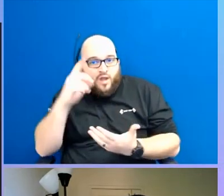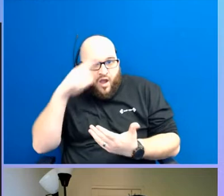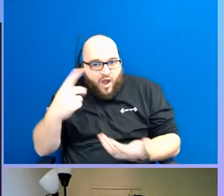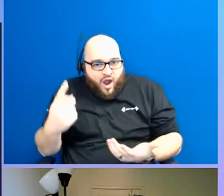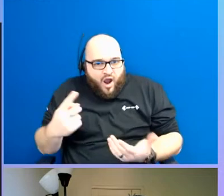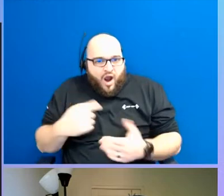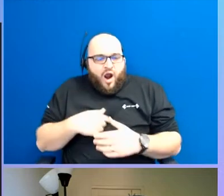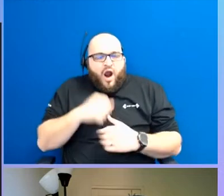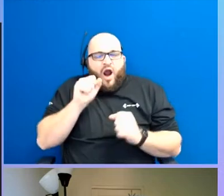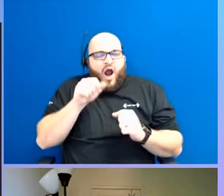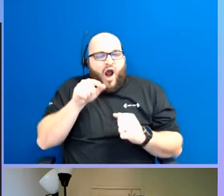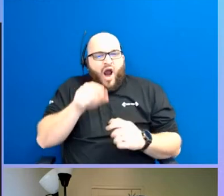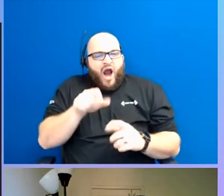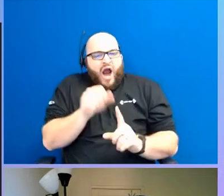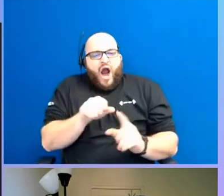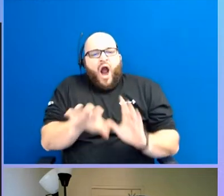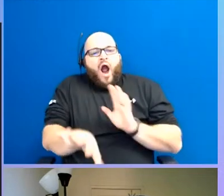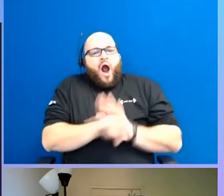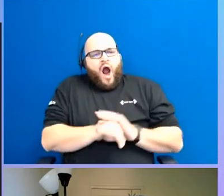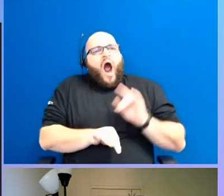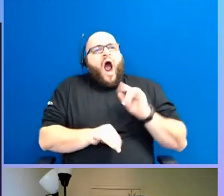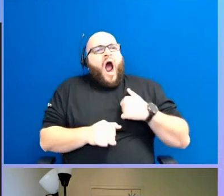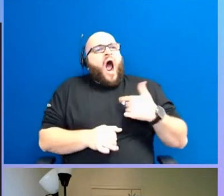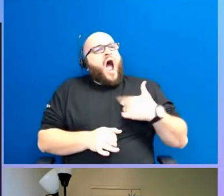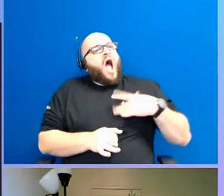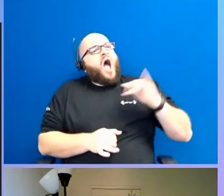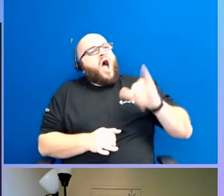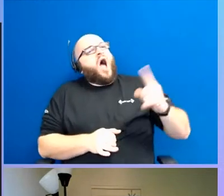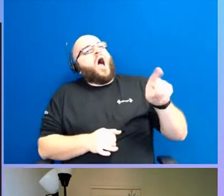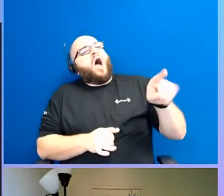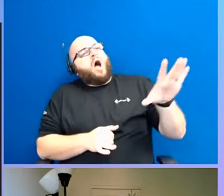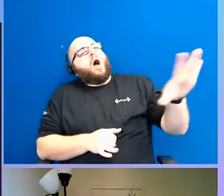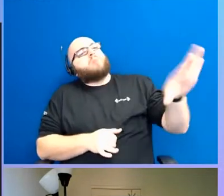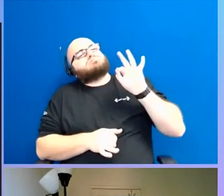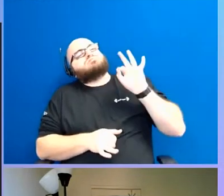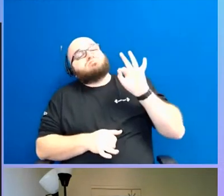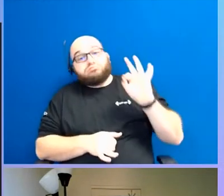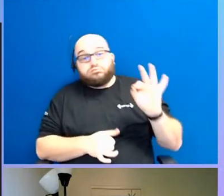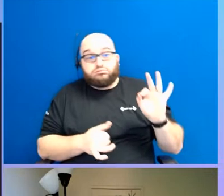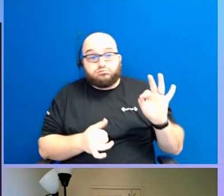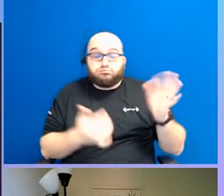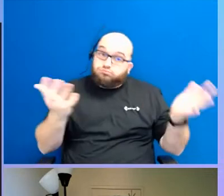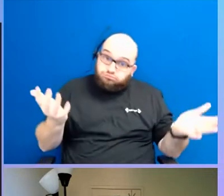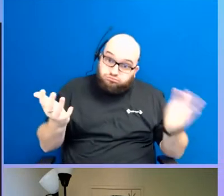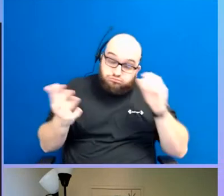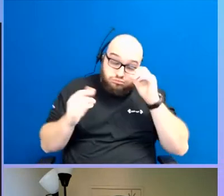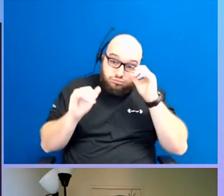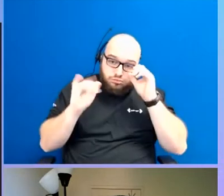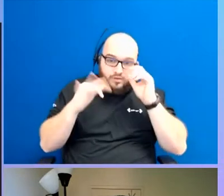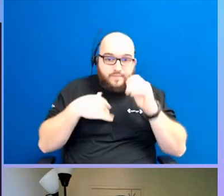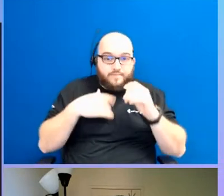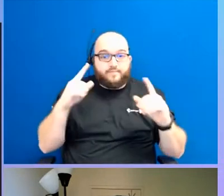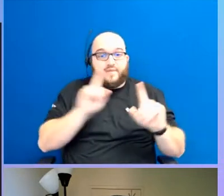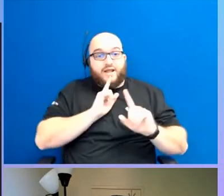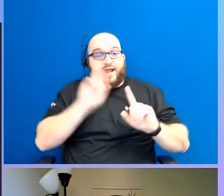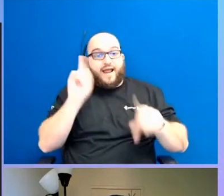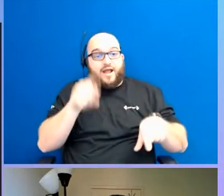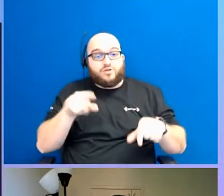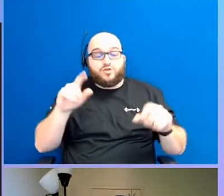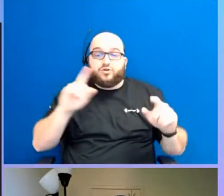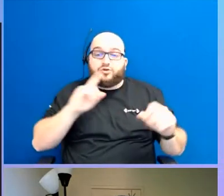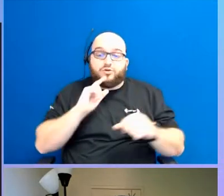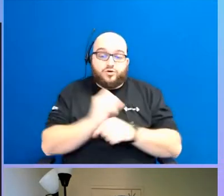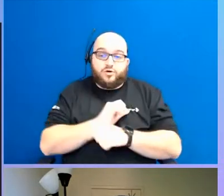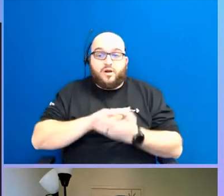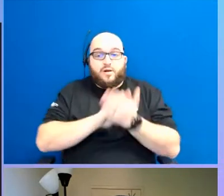can select the one that meets her needs. And it turns out that answering that question can be complicated. So let's look